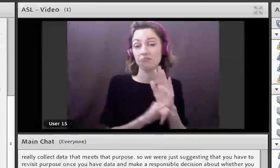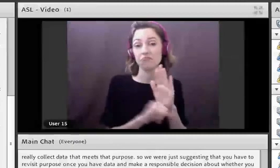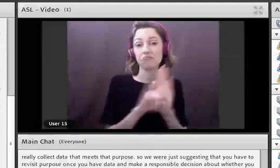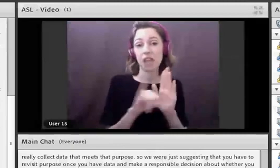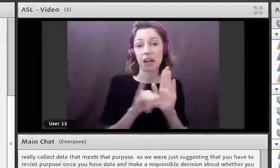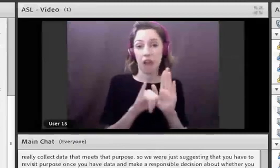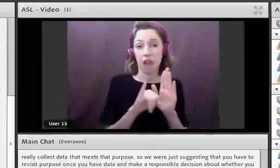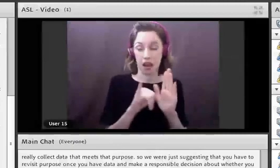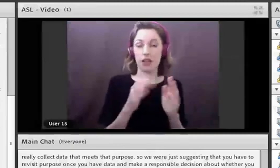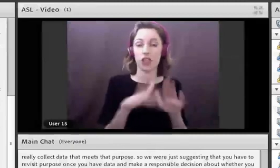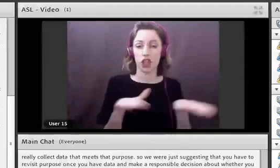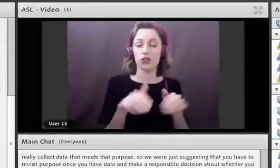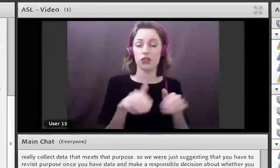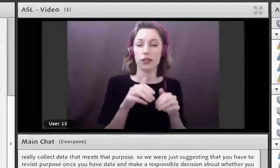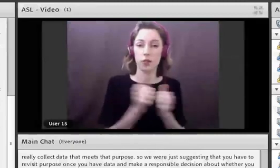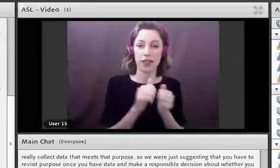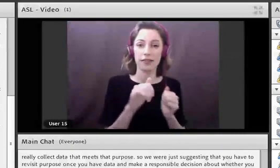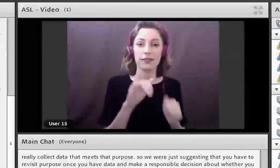functioning module, and